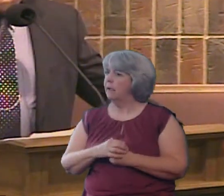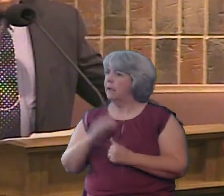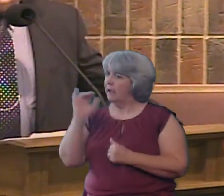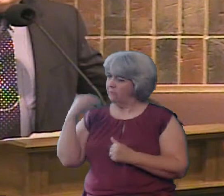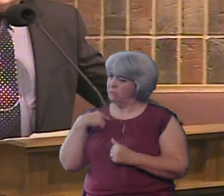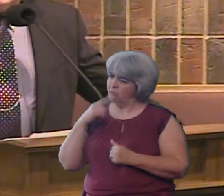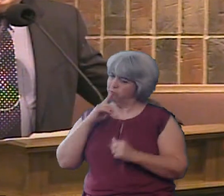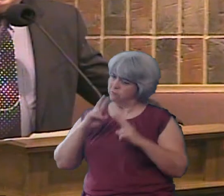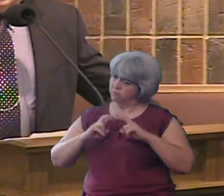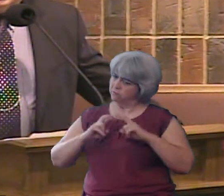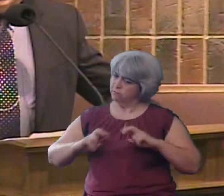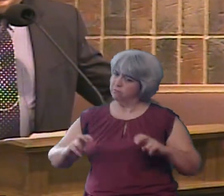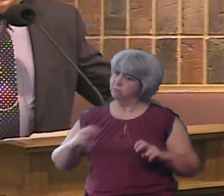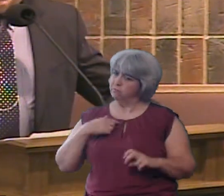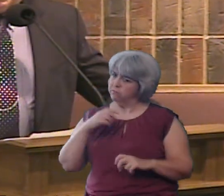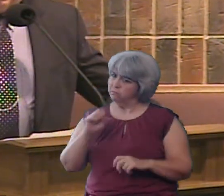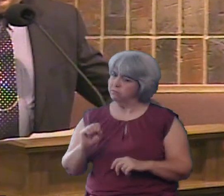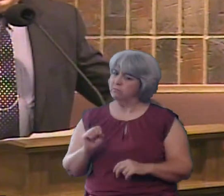us.